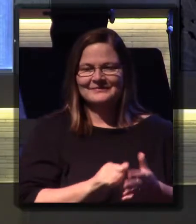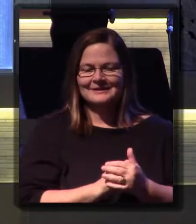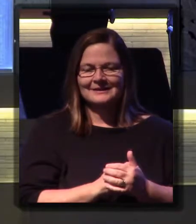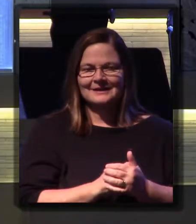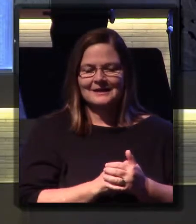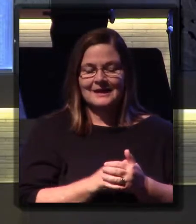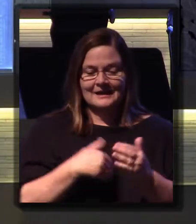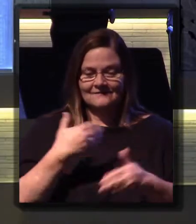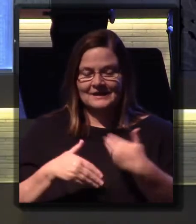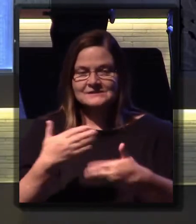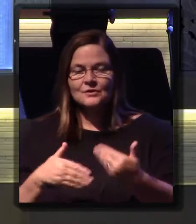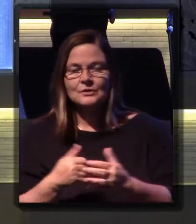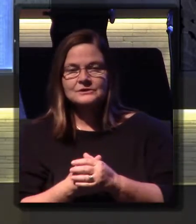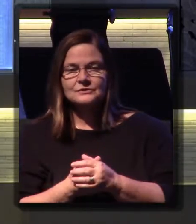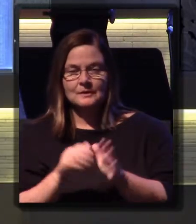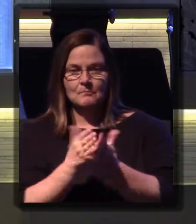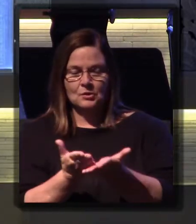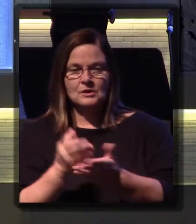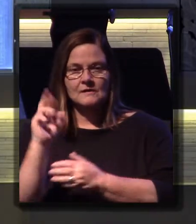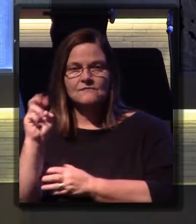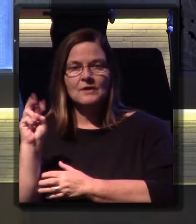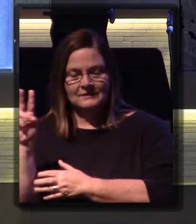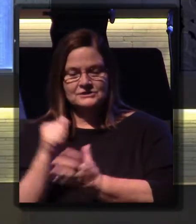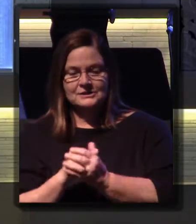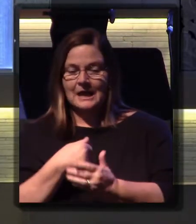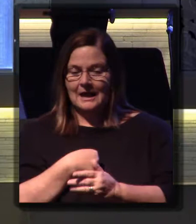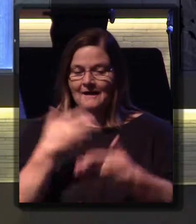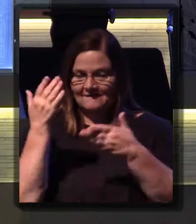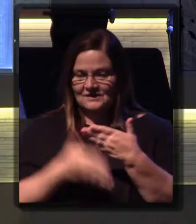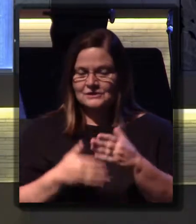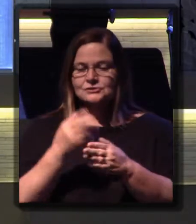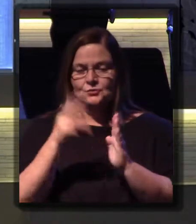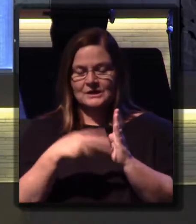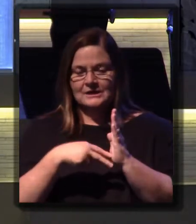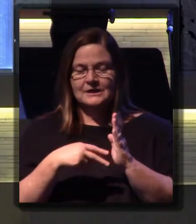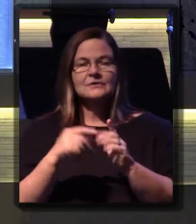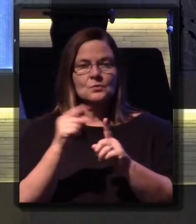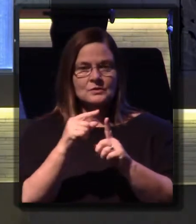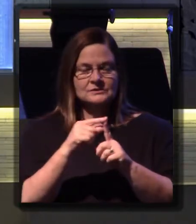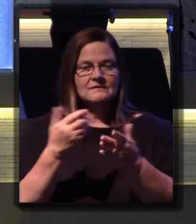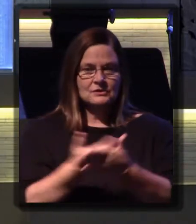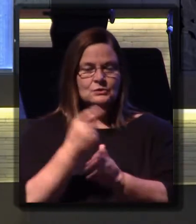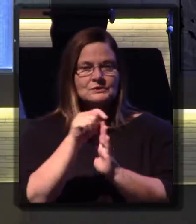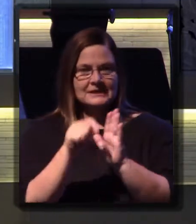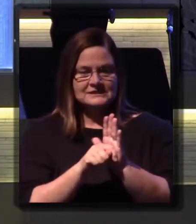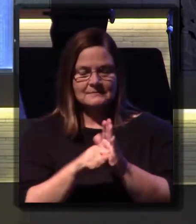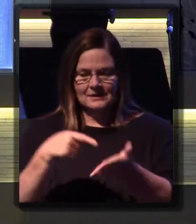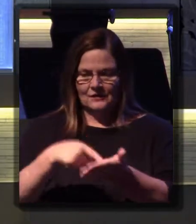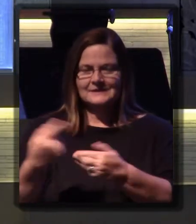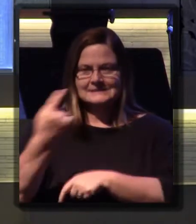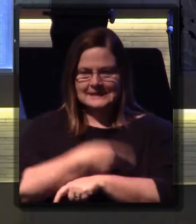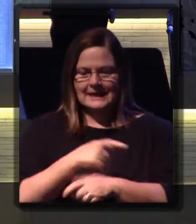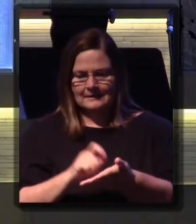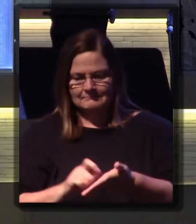of the Old Testament on this date. And I fast-forwarded to the book of Revelation, and at the end of it, it said, I finished